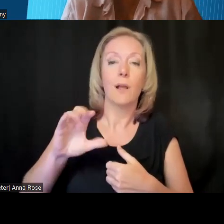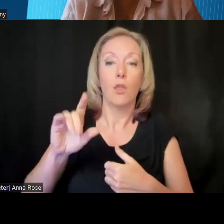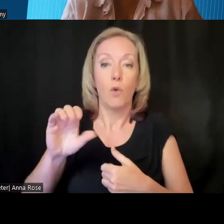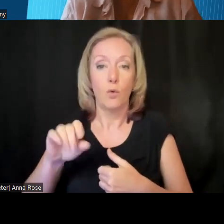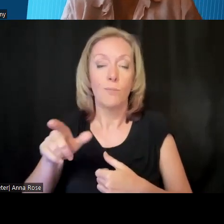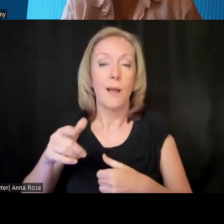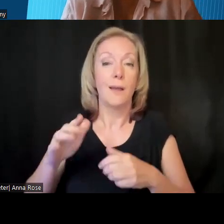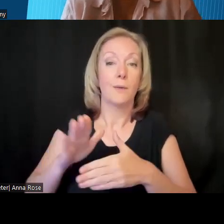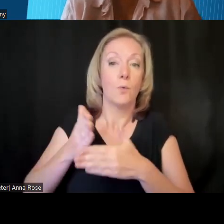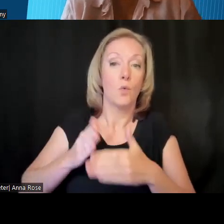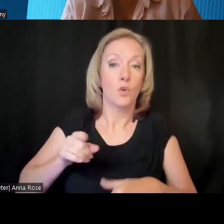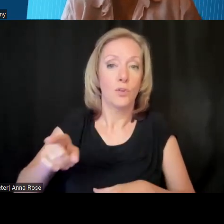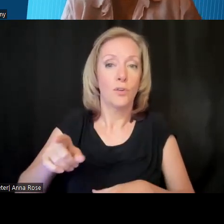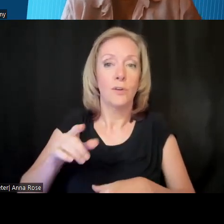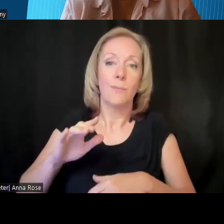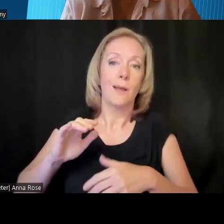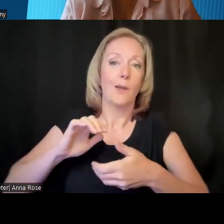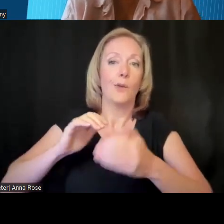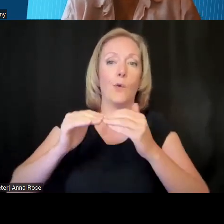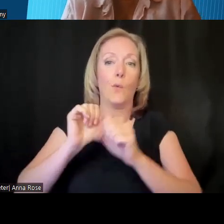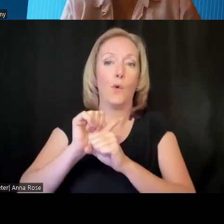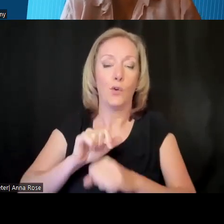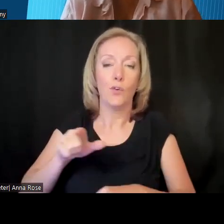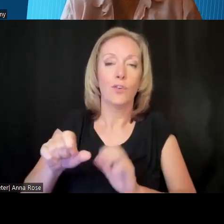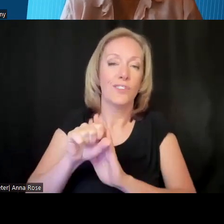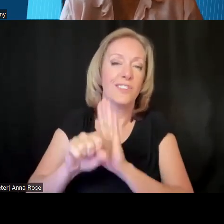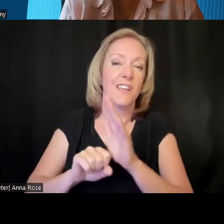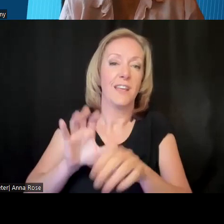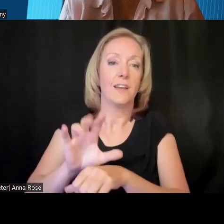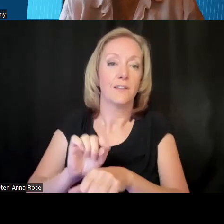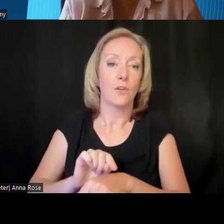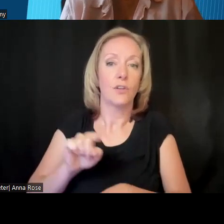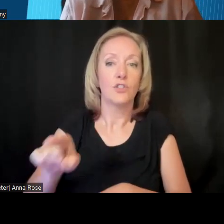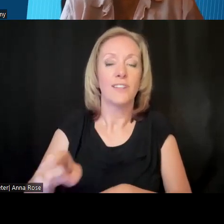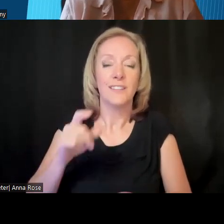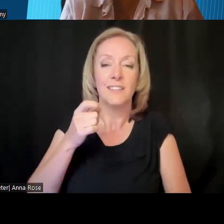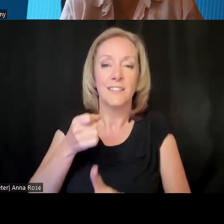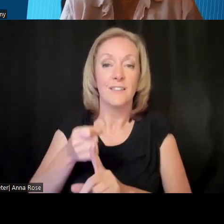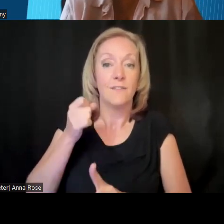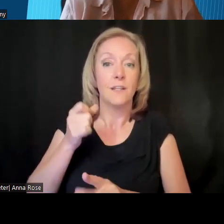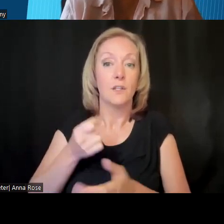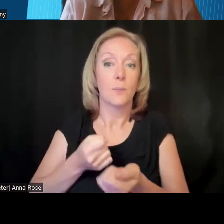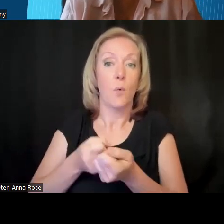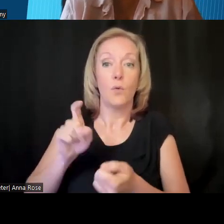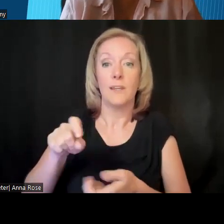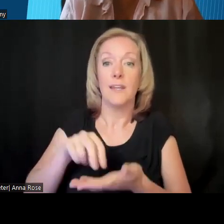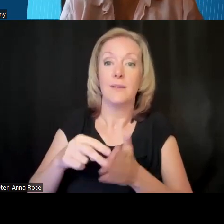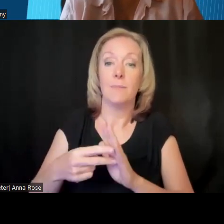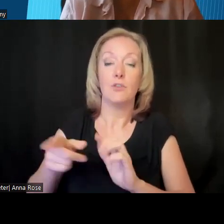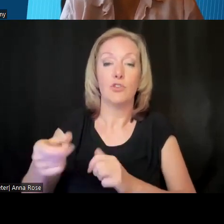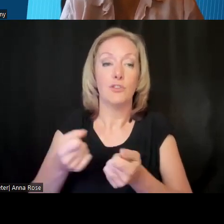fails. She is also our state consultant and something we call significant support needs. So that really is kids who have